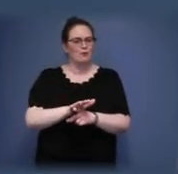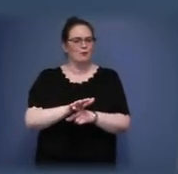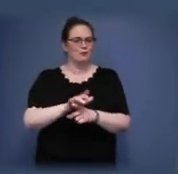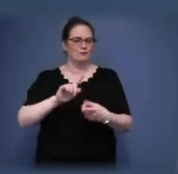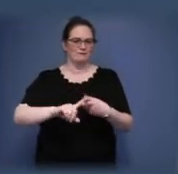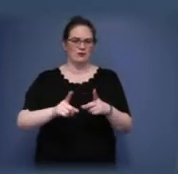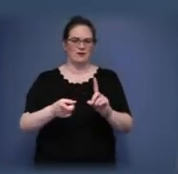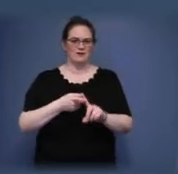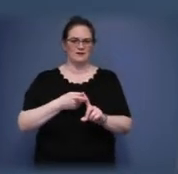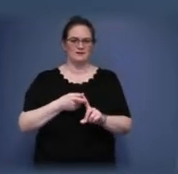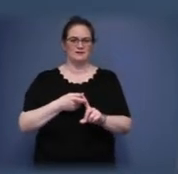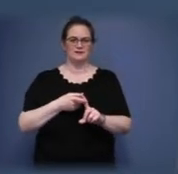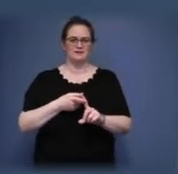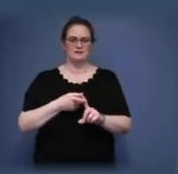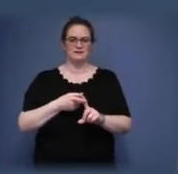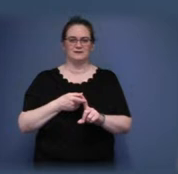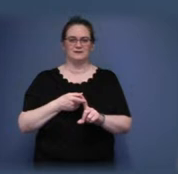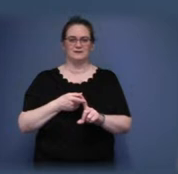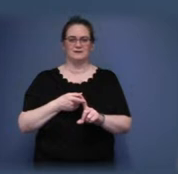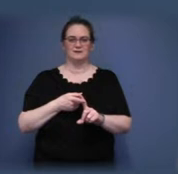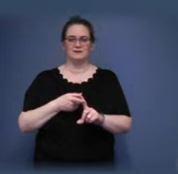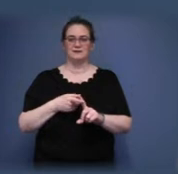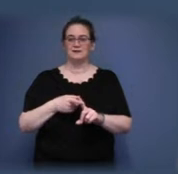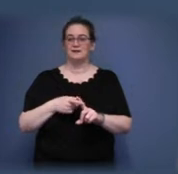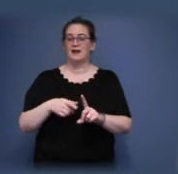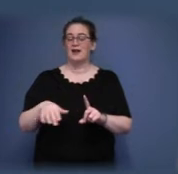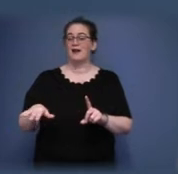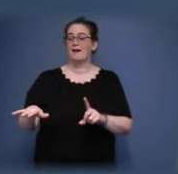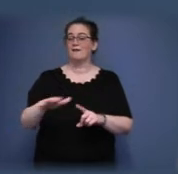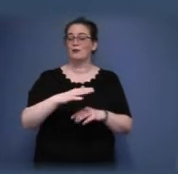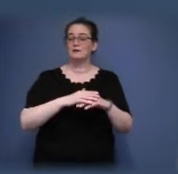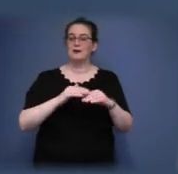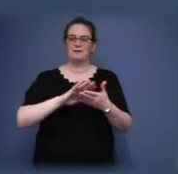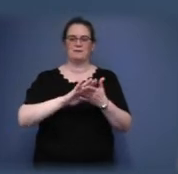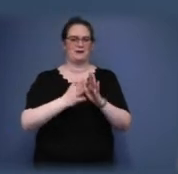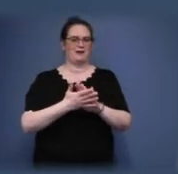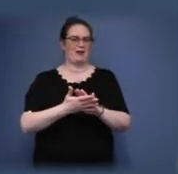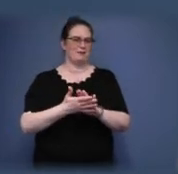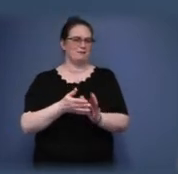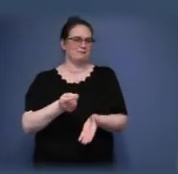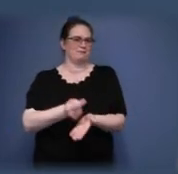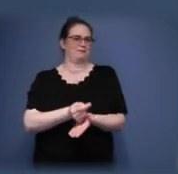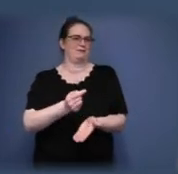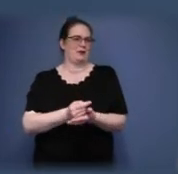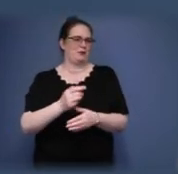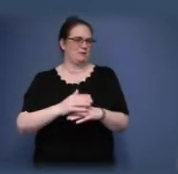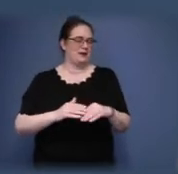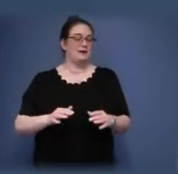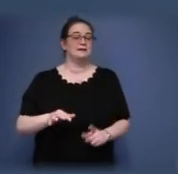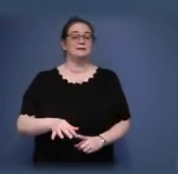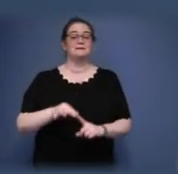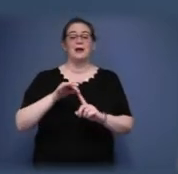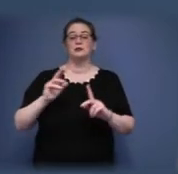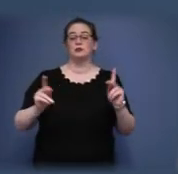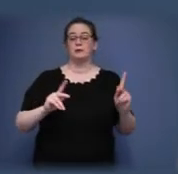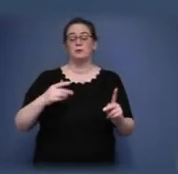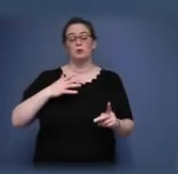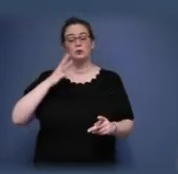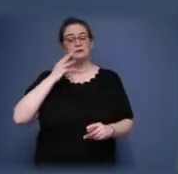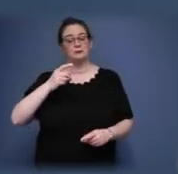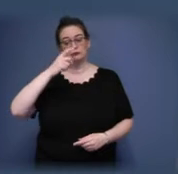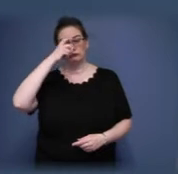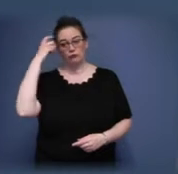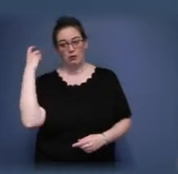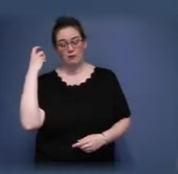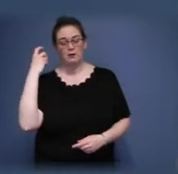friend, and everyone's pet became a therapy pet. And especially people with trauma